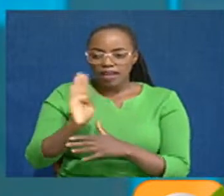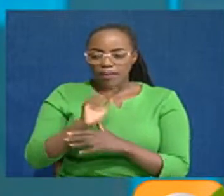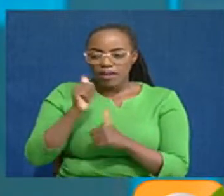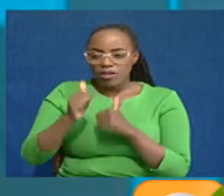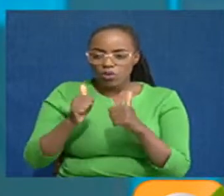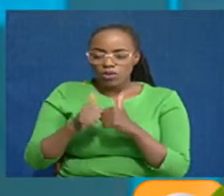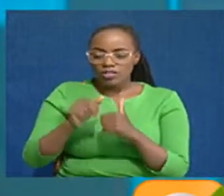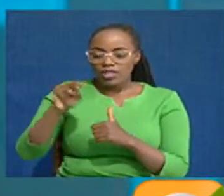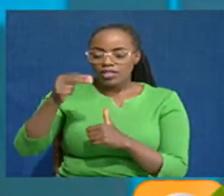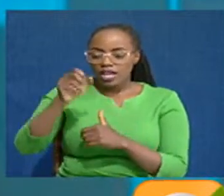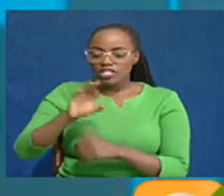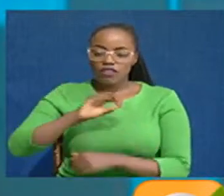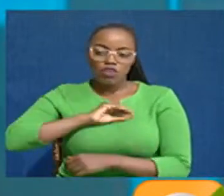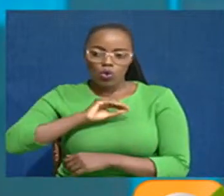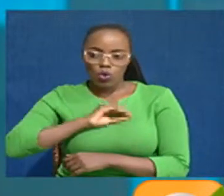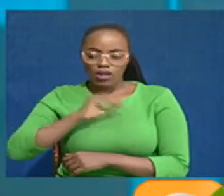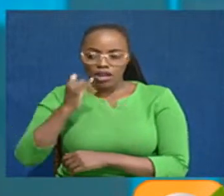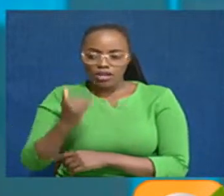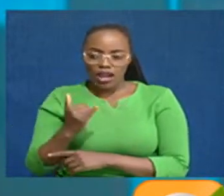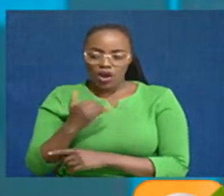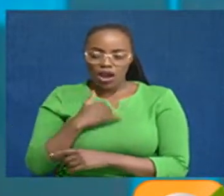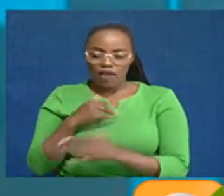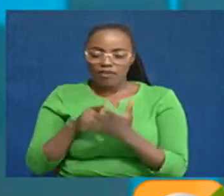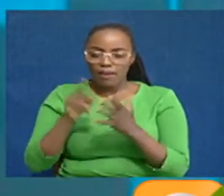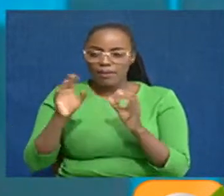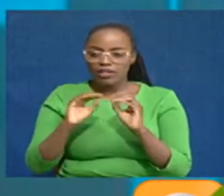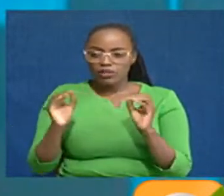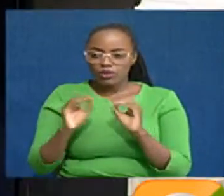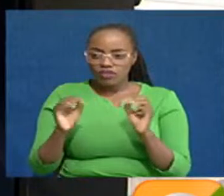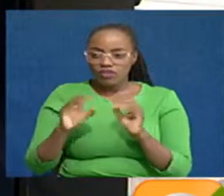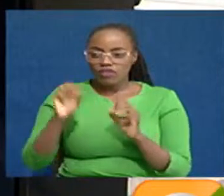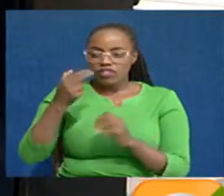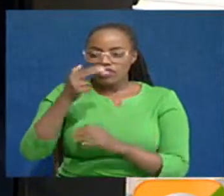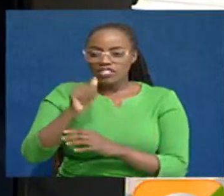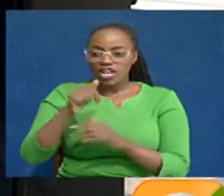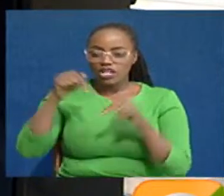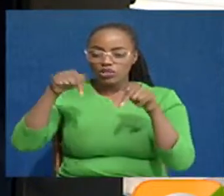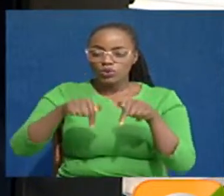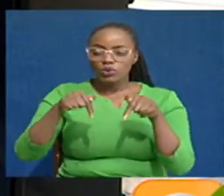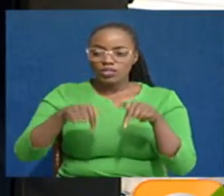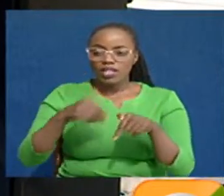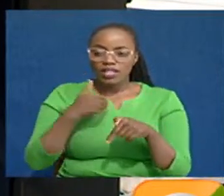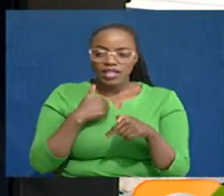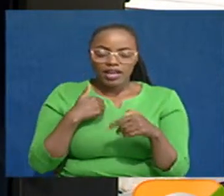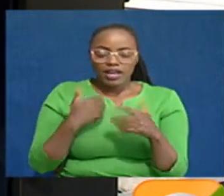by NHIF, now defunct, now under Shah, which today,